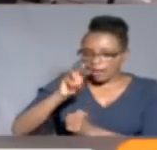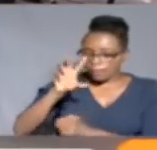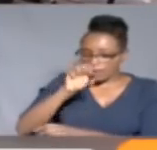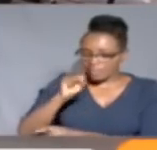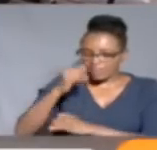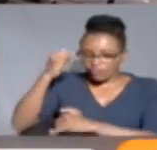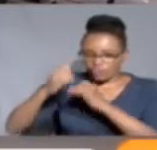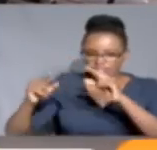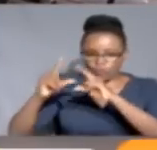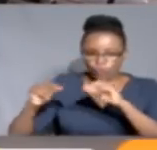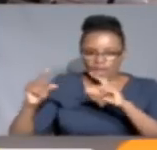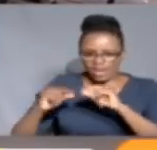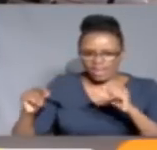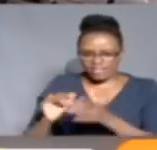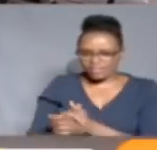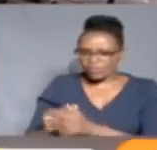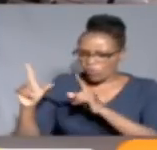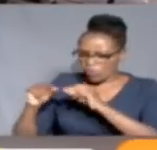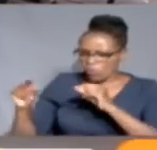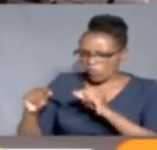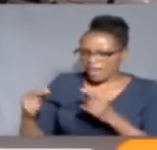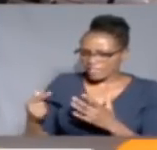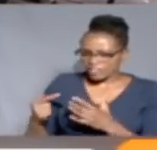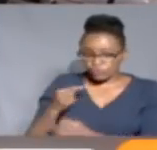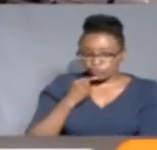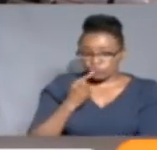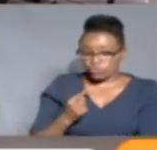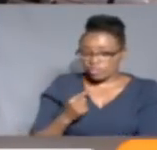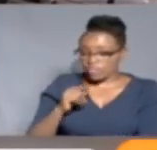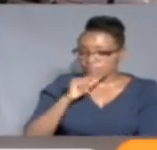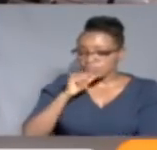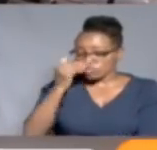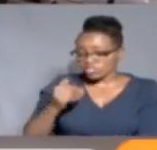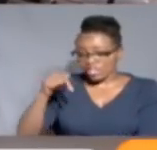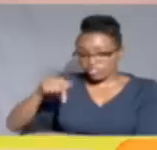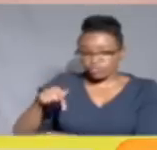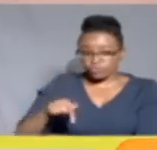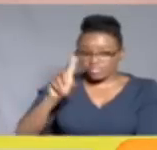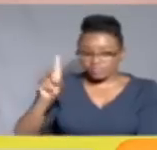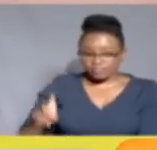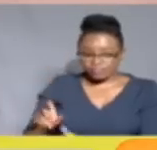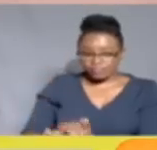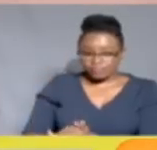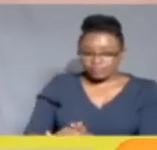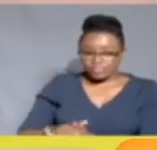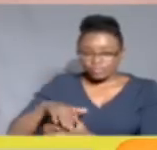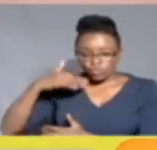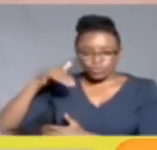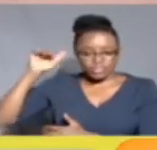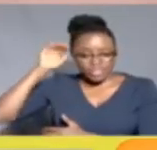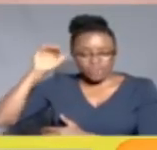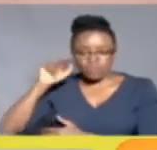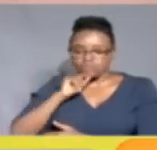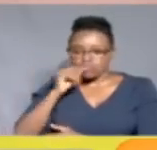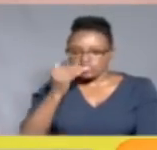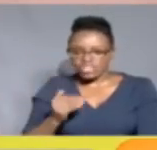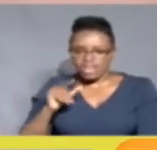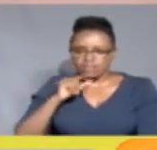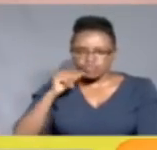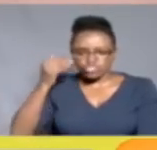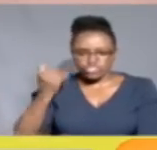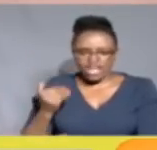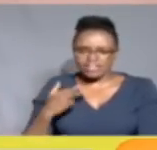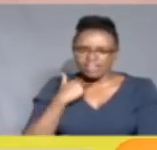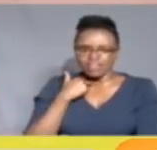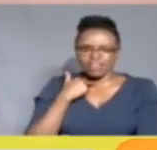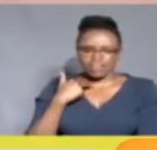word. A word you'd give to the boy child today. We keep hearing the boy child is under siege, the boy